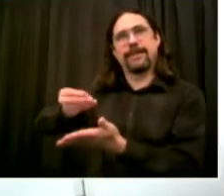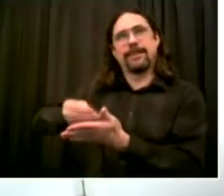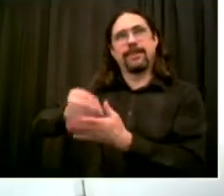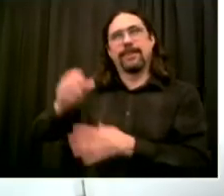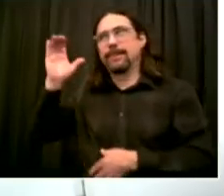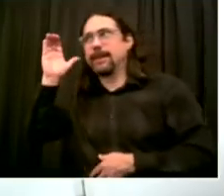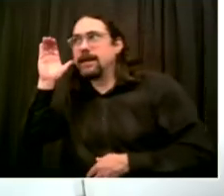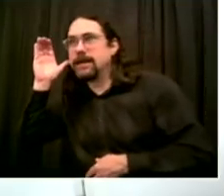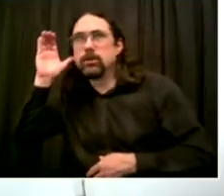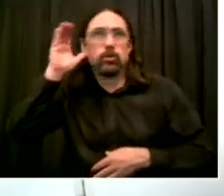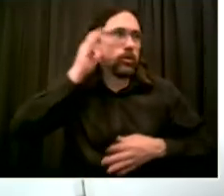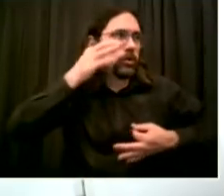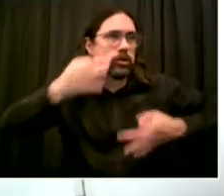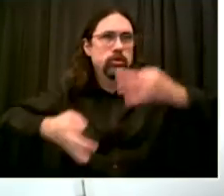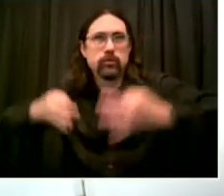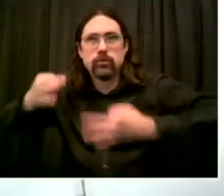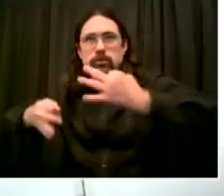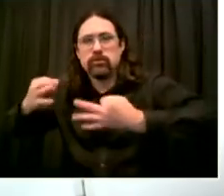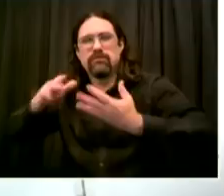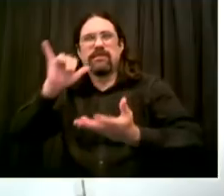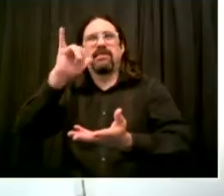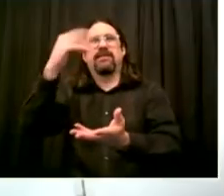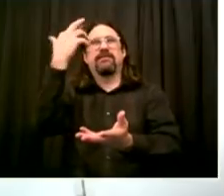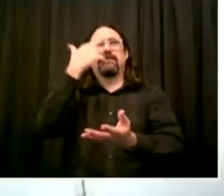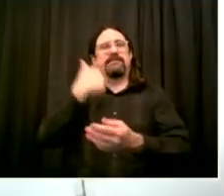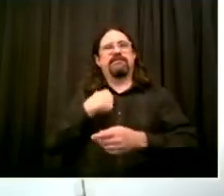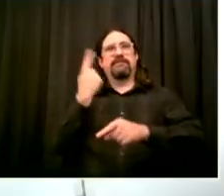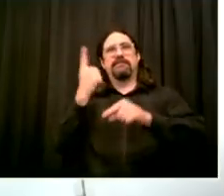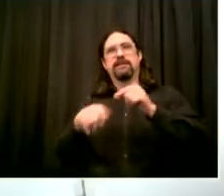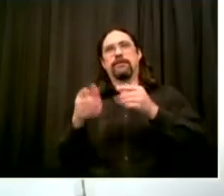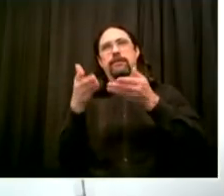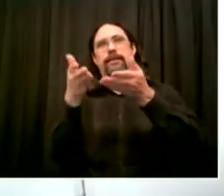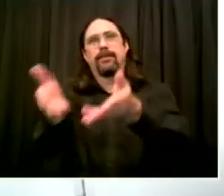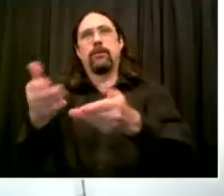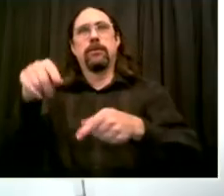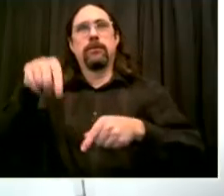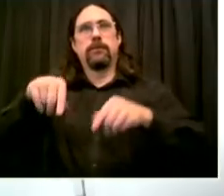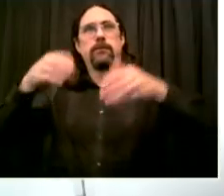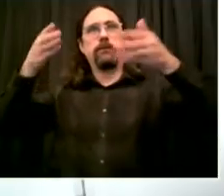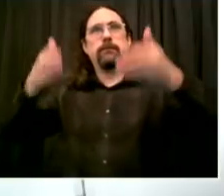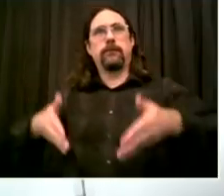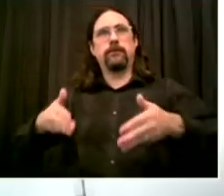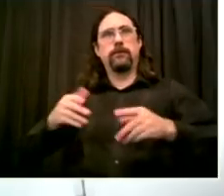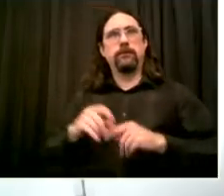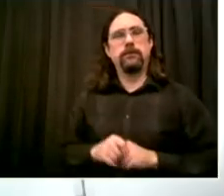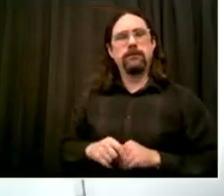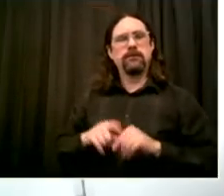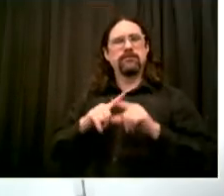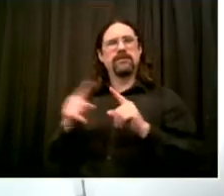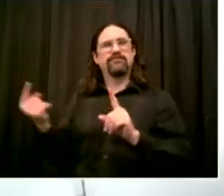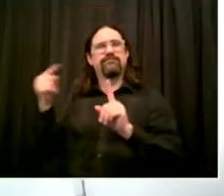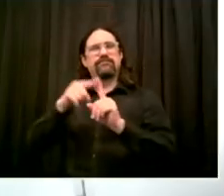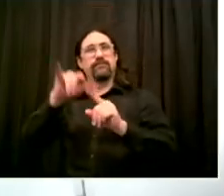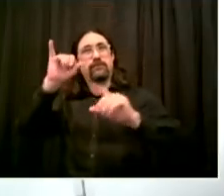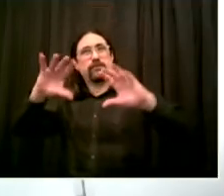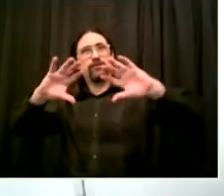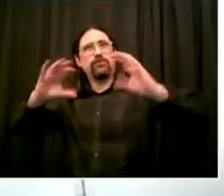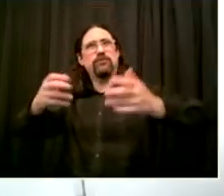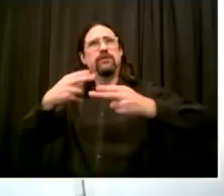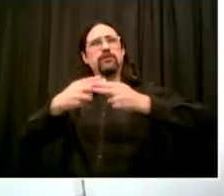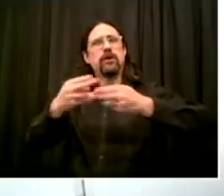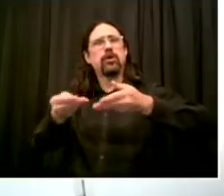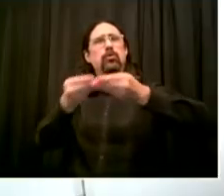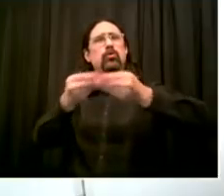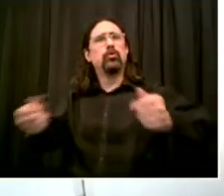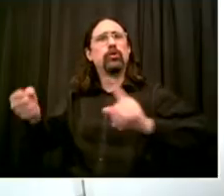groups on the ground, intimately involved in living in our communities, are keeping our youth and communities